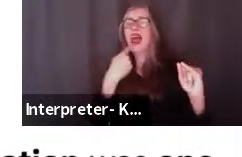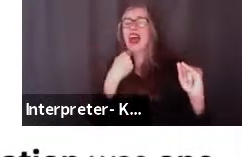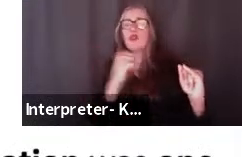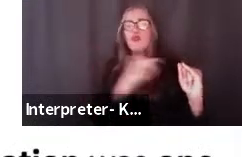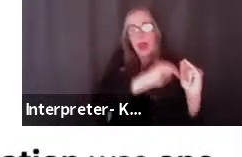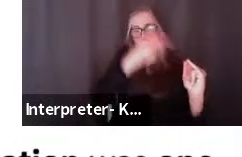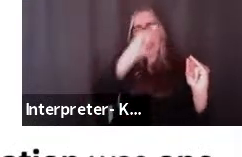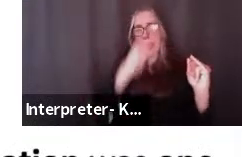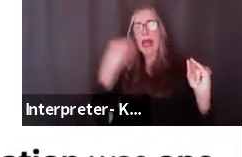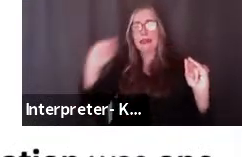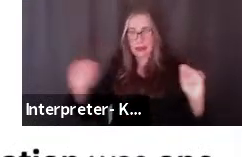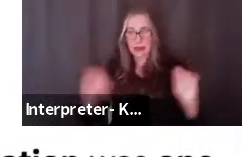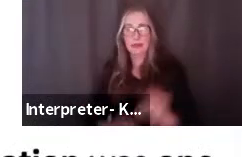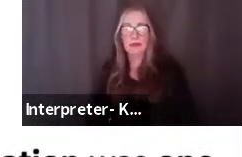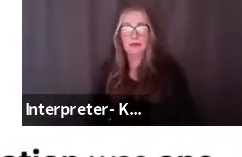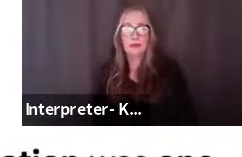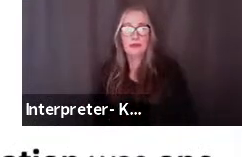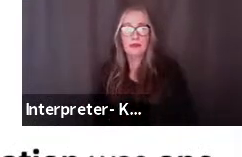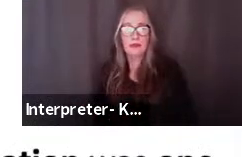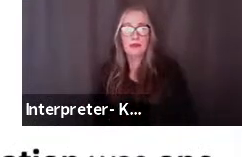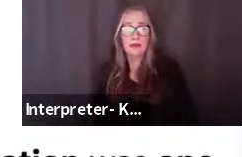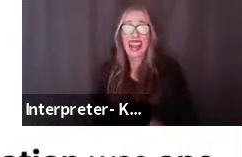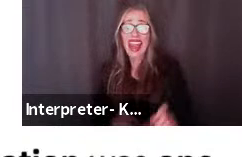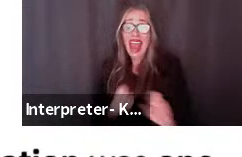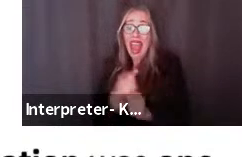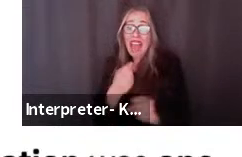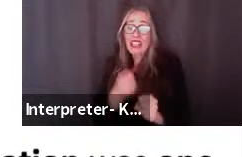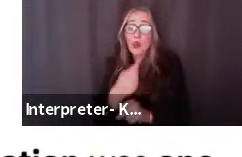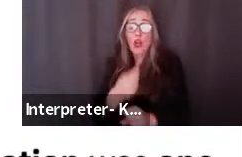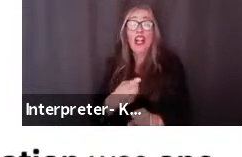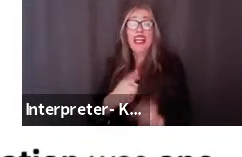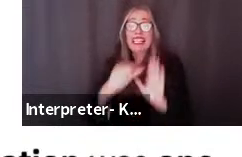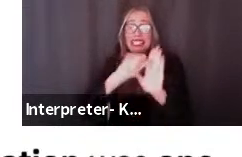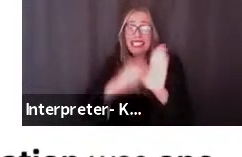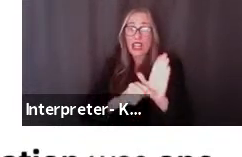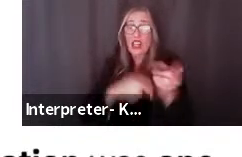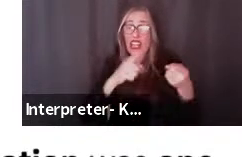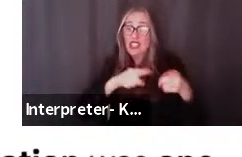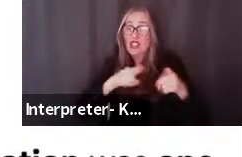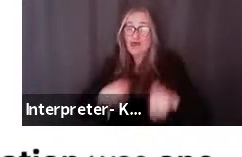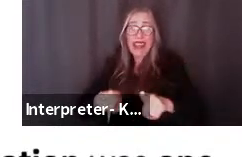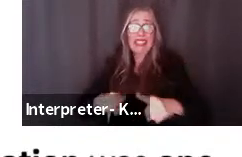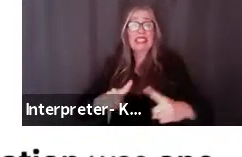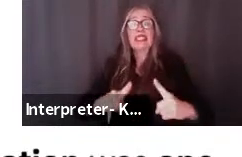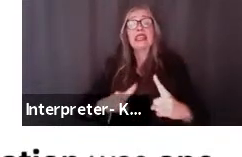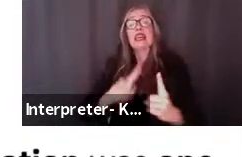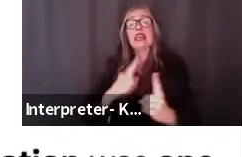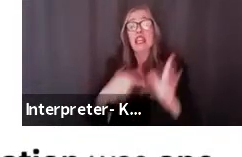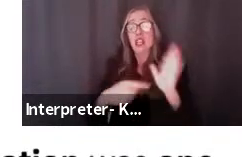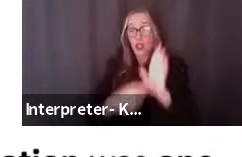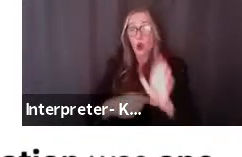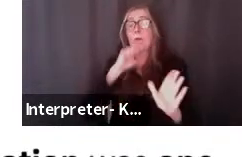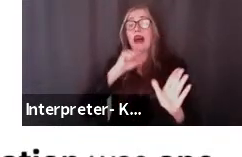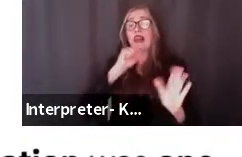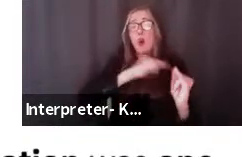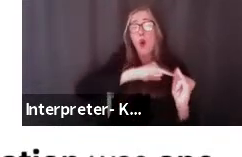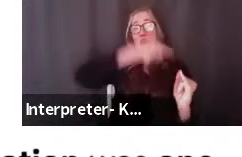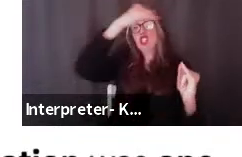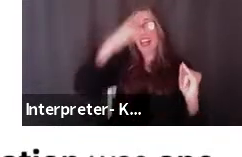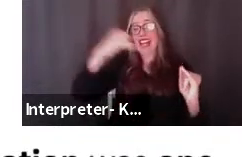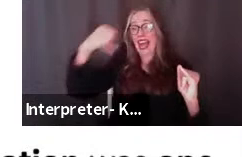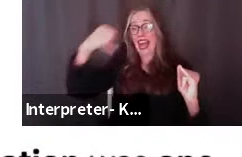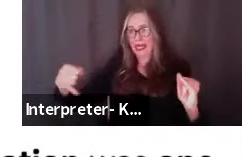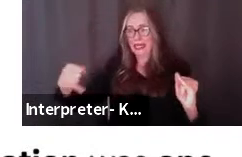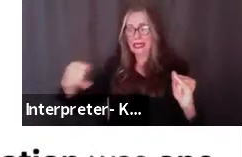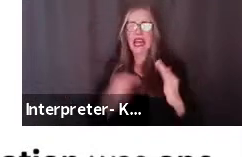respectively annual sterilization rates among asian nativity men represented by the orange dashed line just